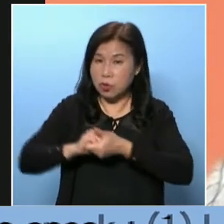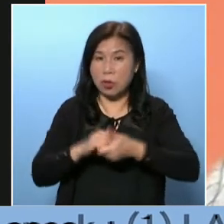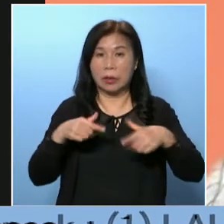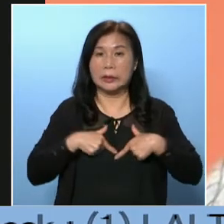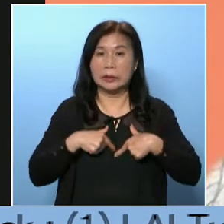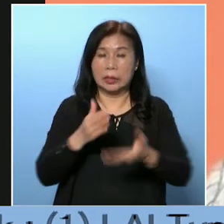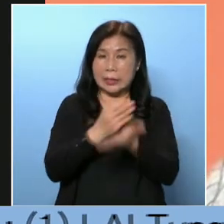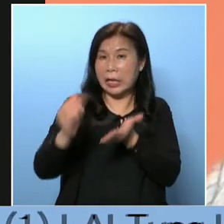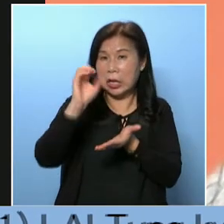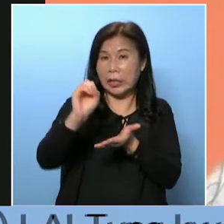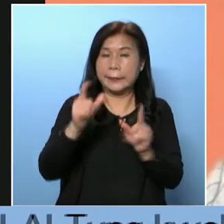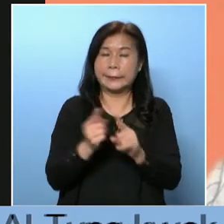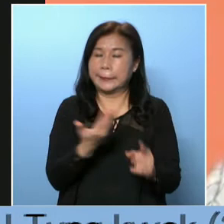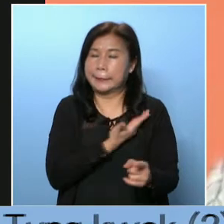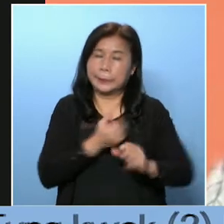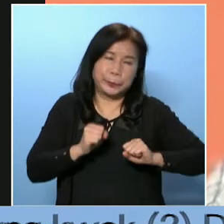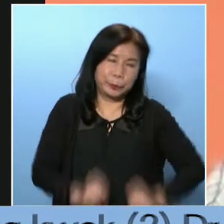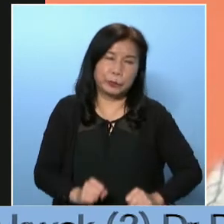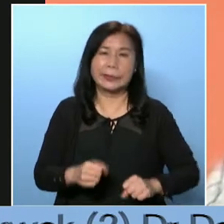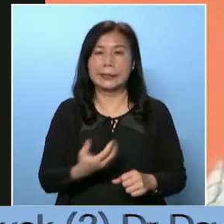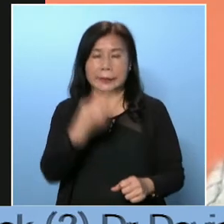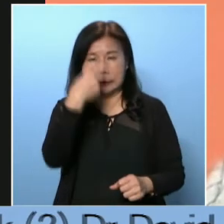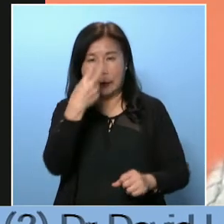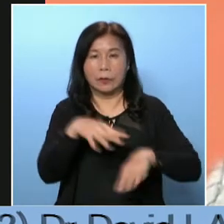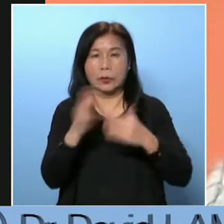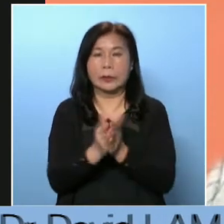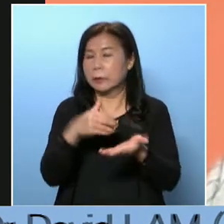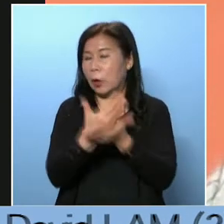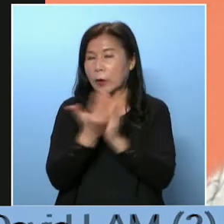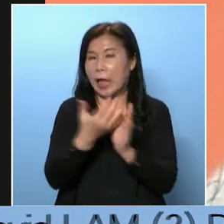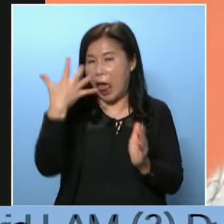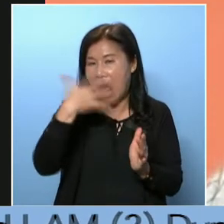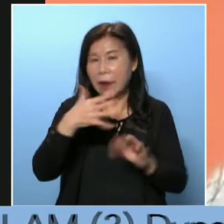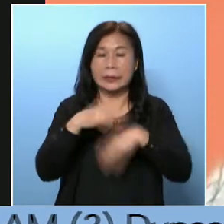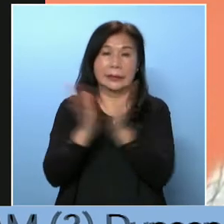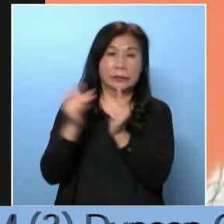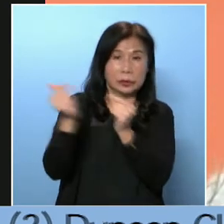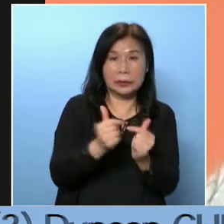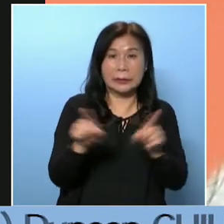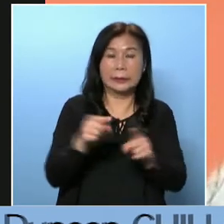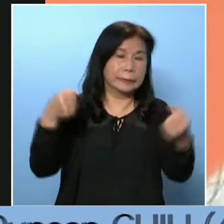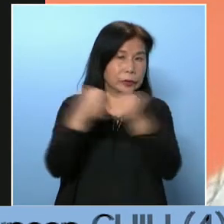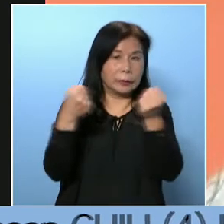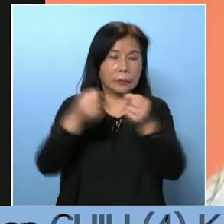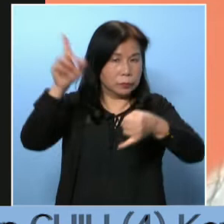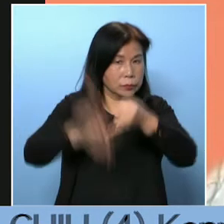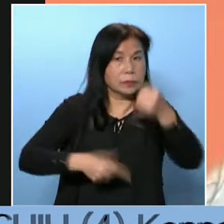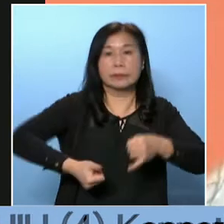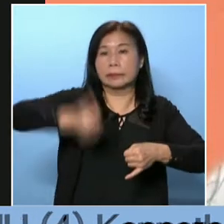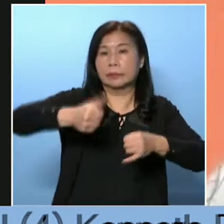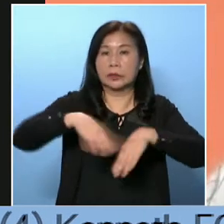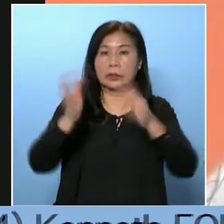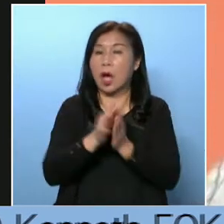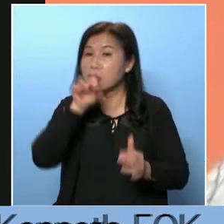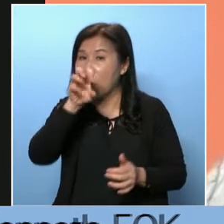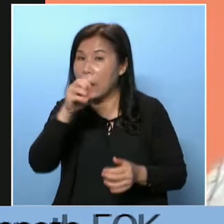put their minds together, work towards a zero infection goal, we must and overcome every challenge. We can definitely beat back the